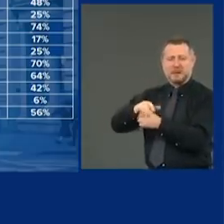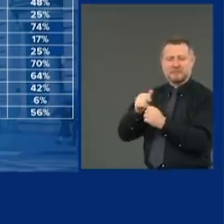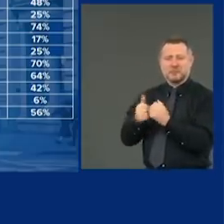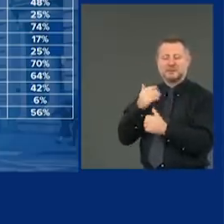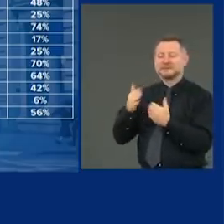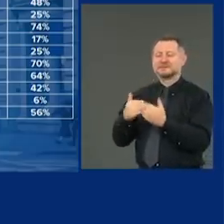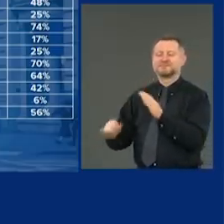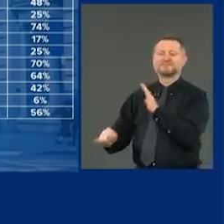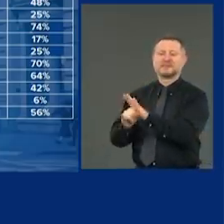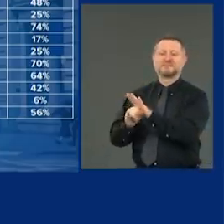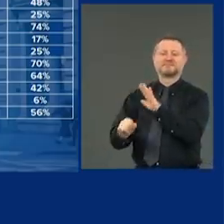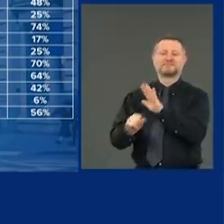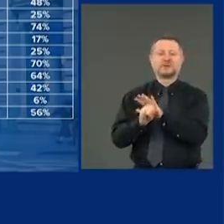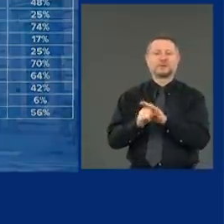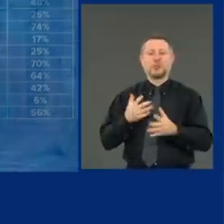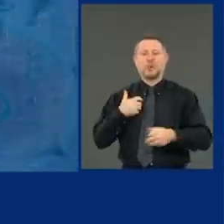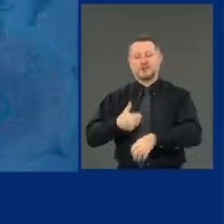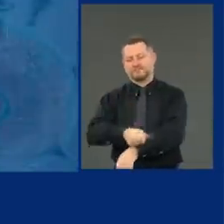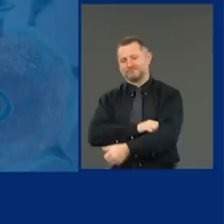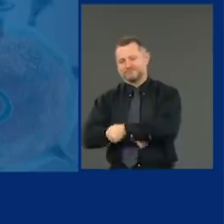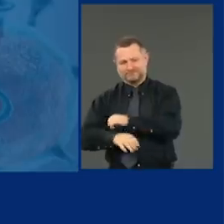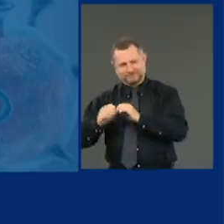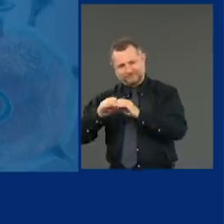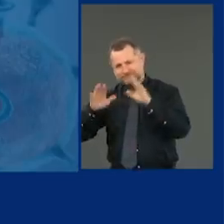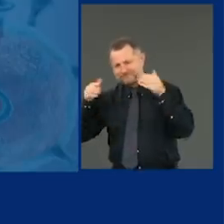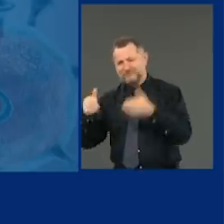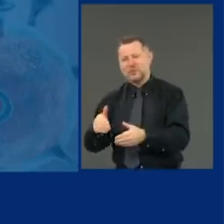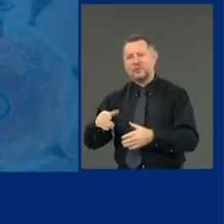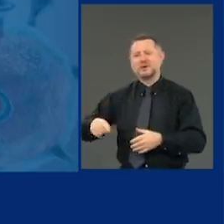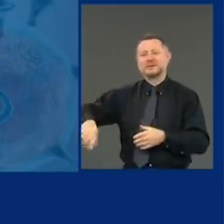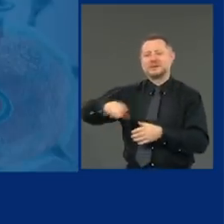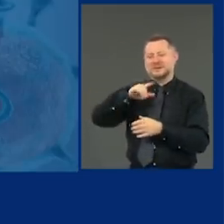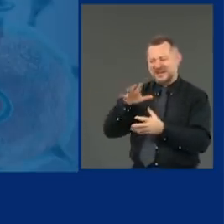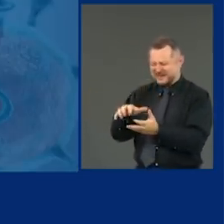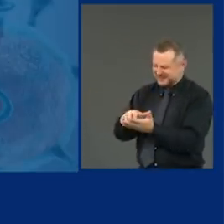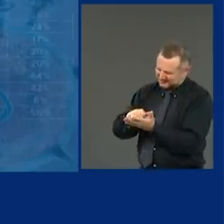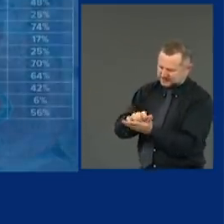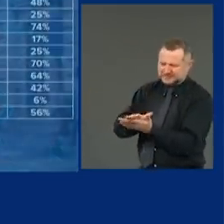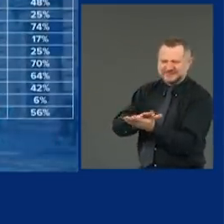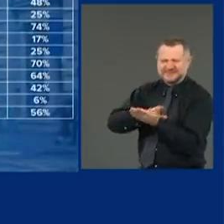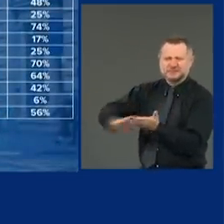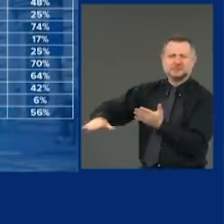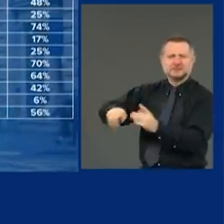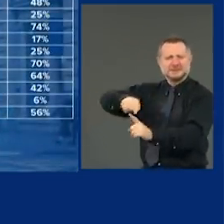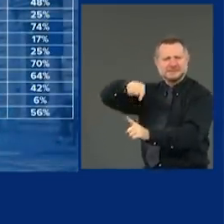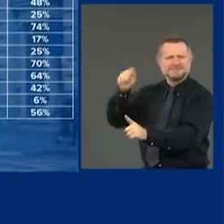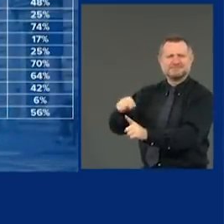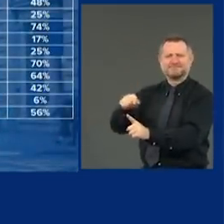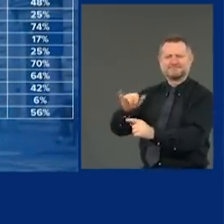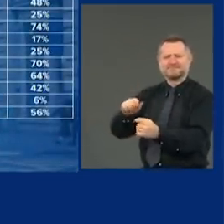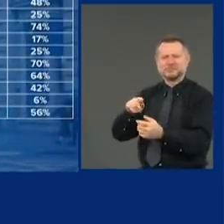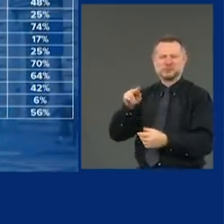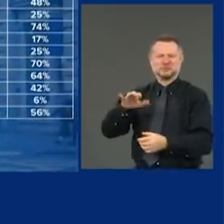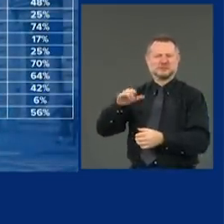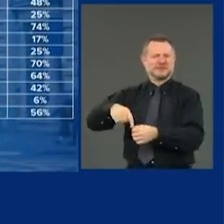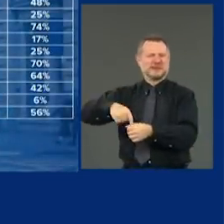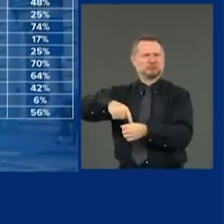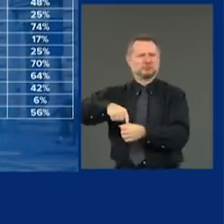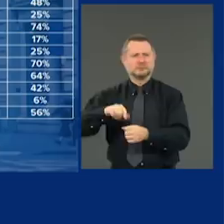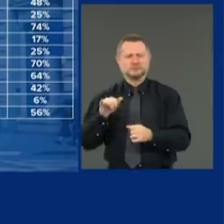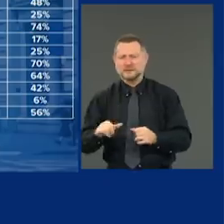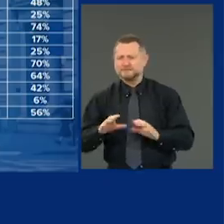attack the virus at the source. That's what we're going to be doing in New York City. In New York City, we also have to get the number